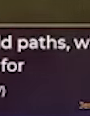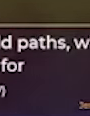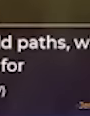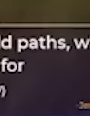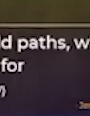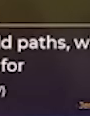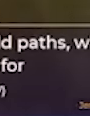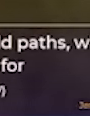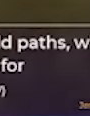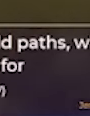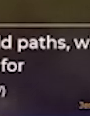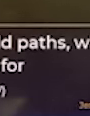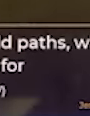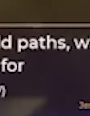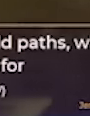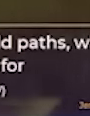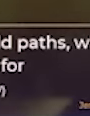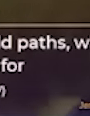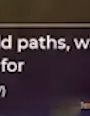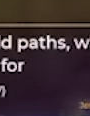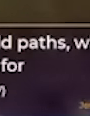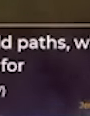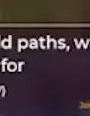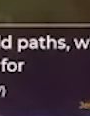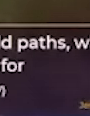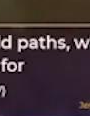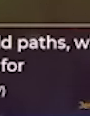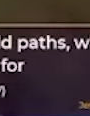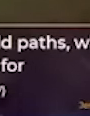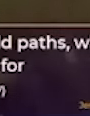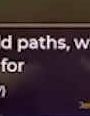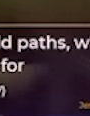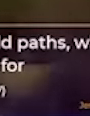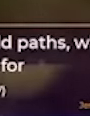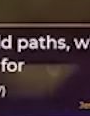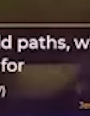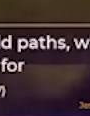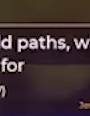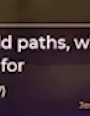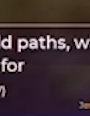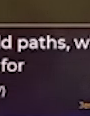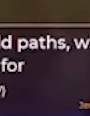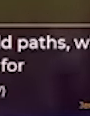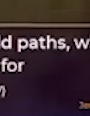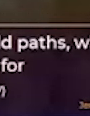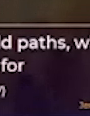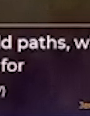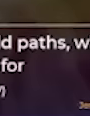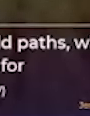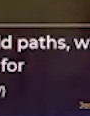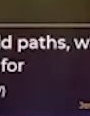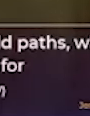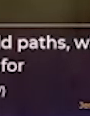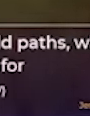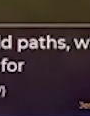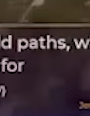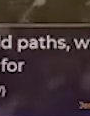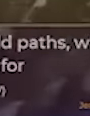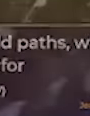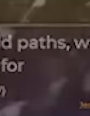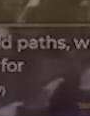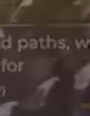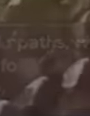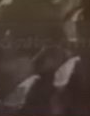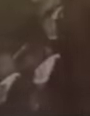not profit them, not being mixed with faith in them that heard it. He said, today, if you hear his voice, that